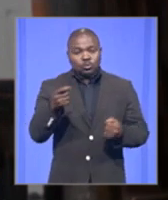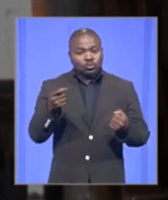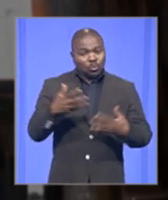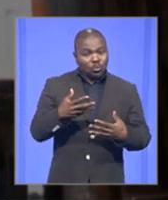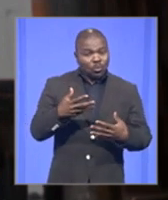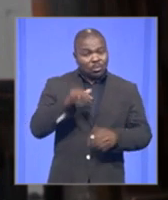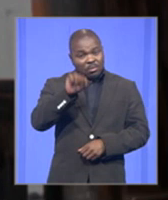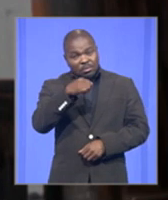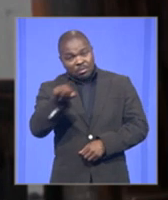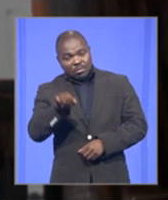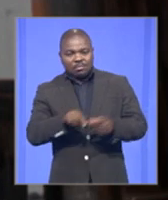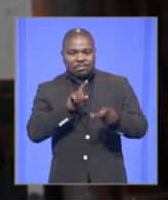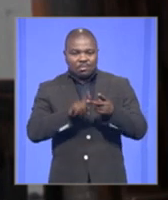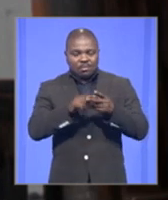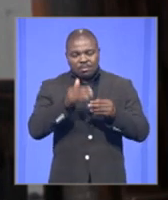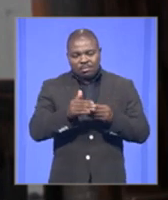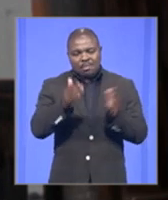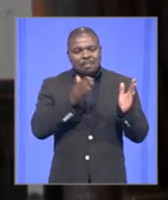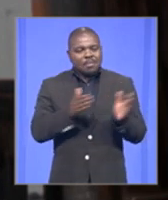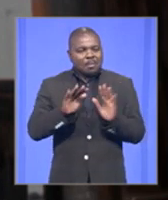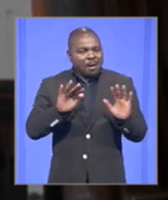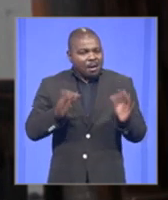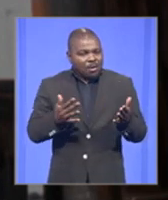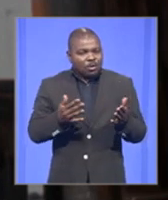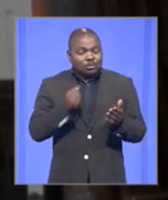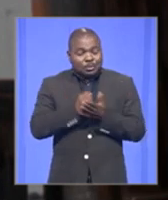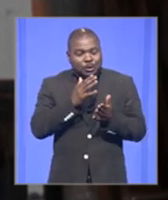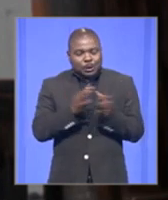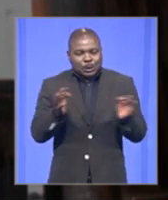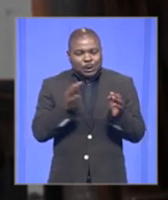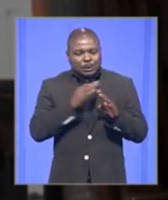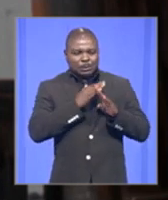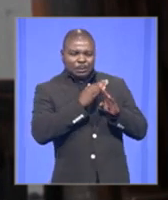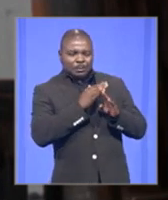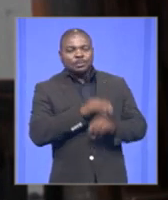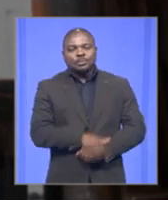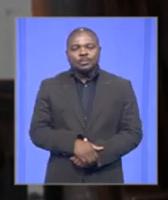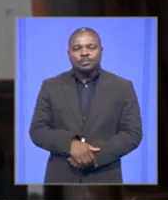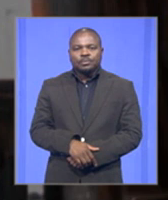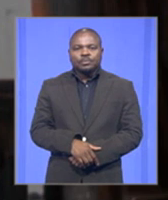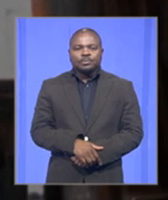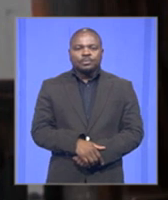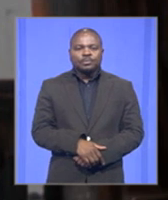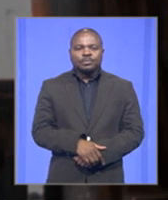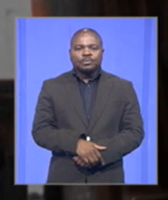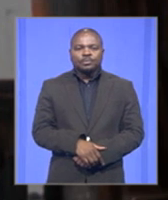ke tsibuso eno le gore o tlile go ipaakanya jang go tila manokonoko a tlhokego ya motlakase.